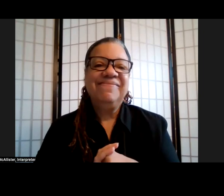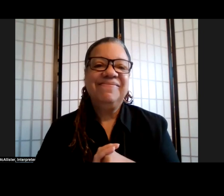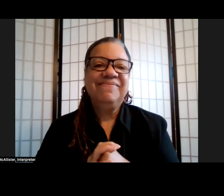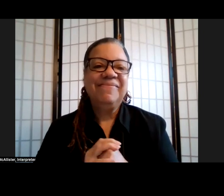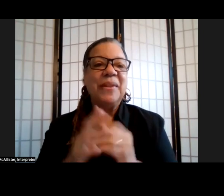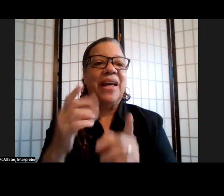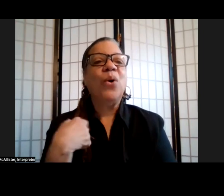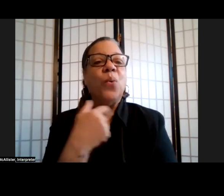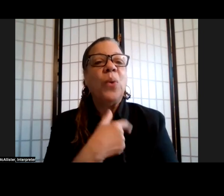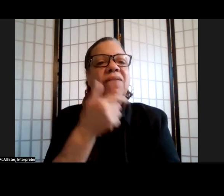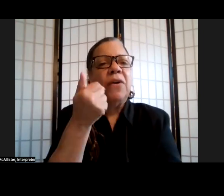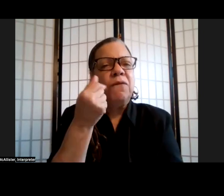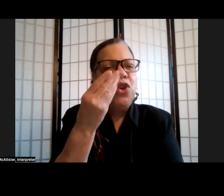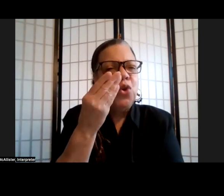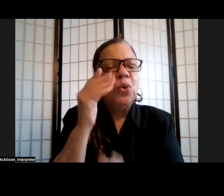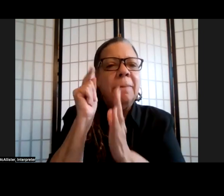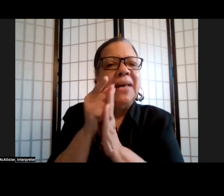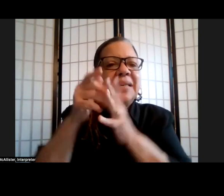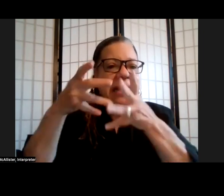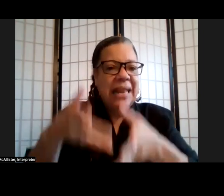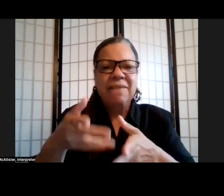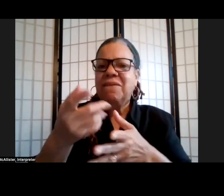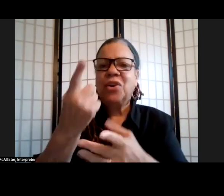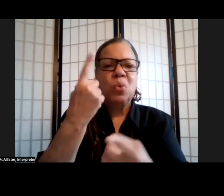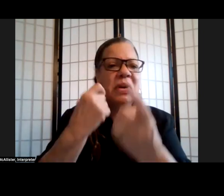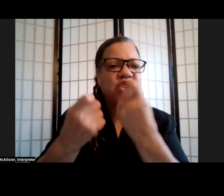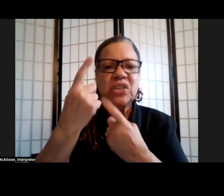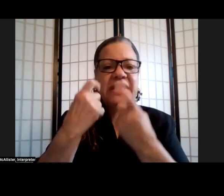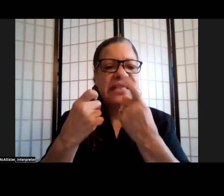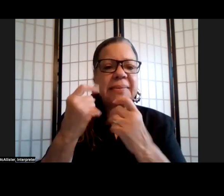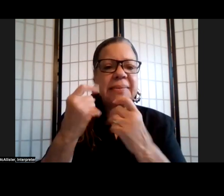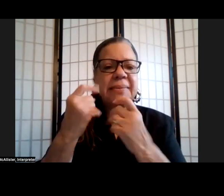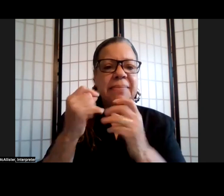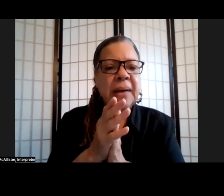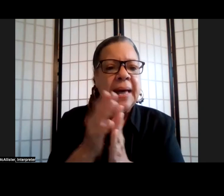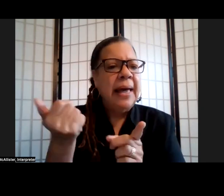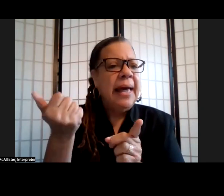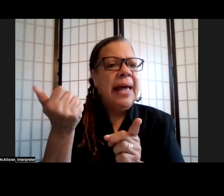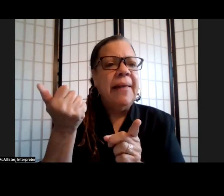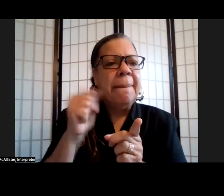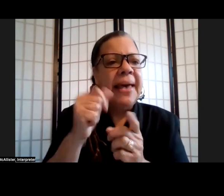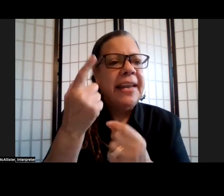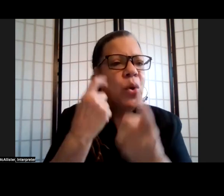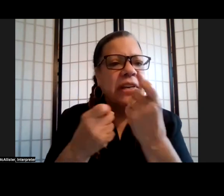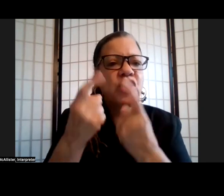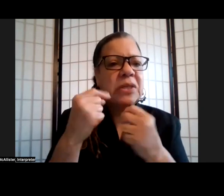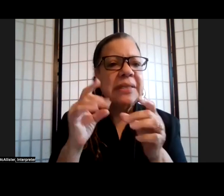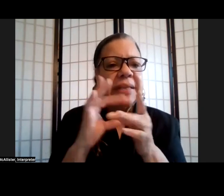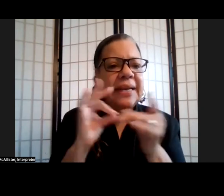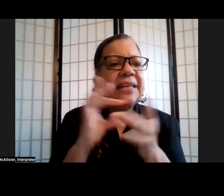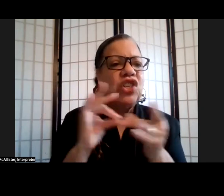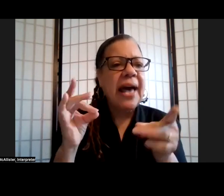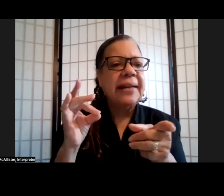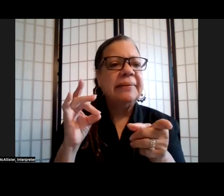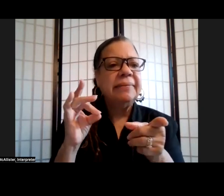We have a few minutes for questions. Did we have any questions in the chat? Yeah, so